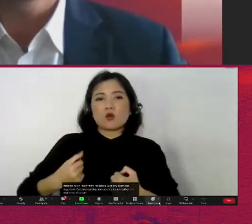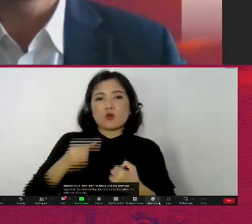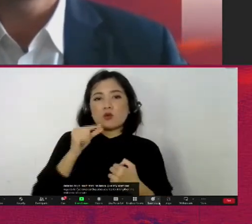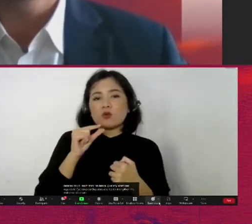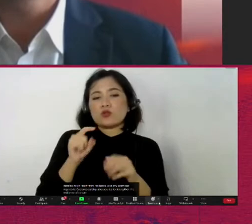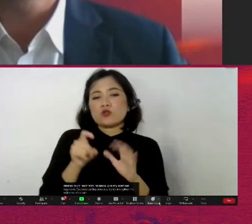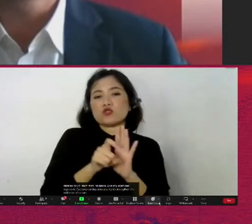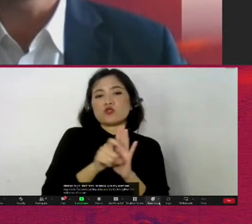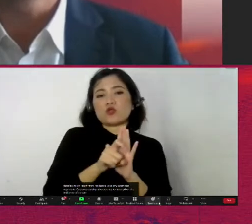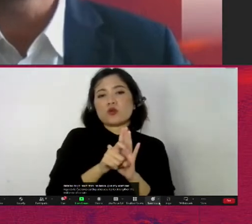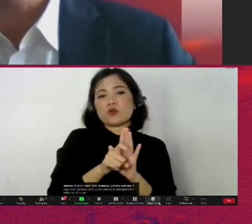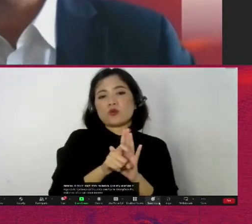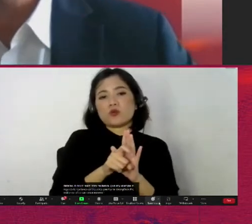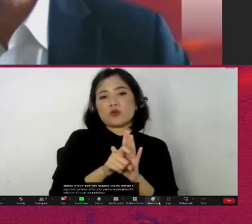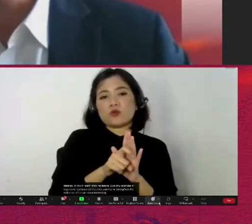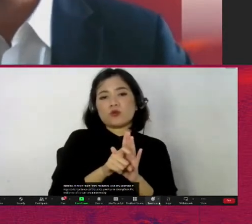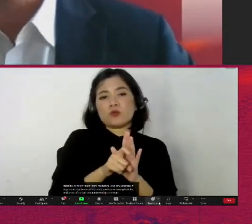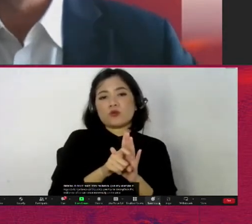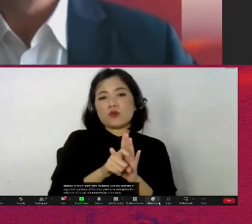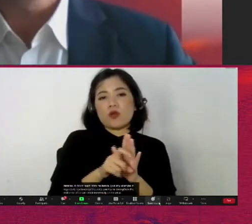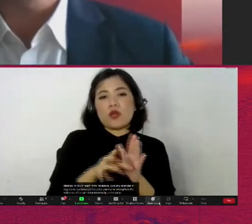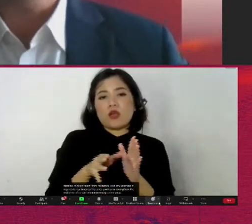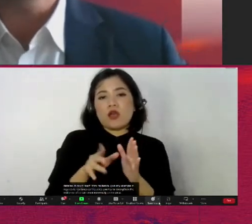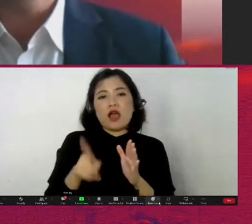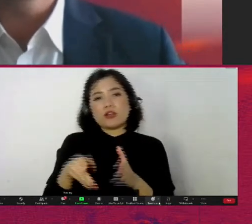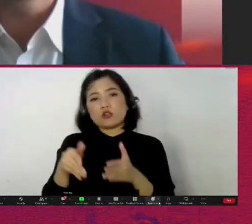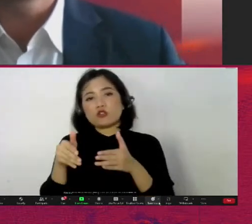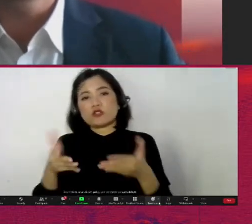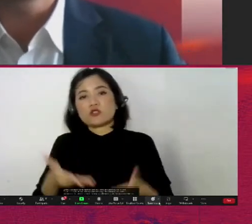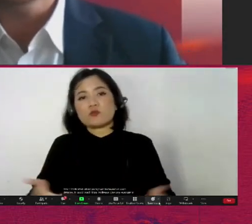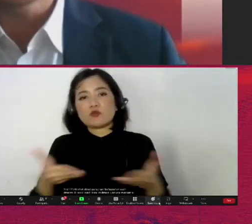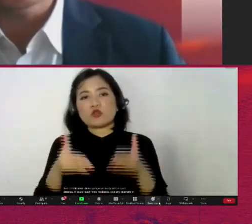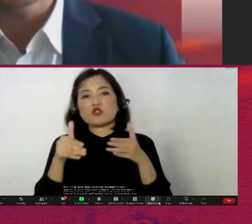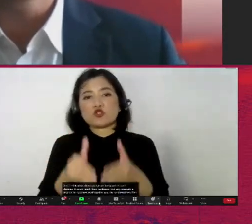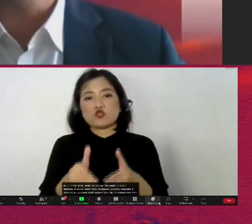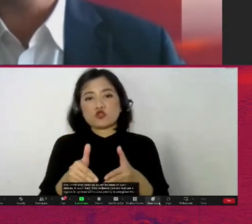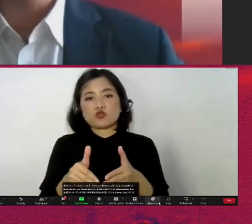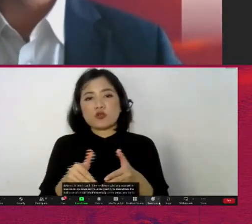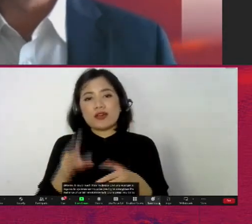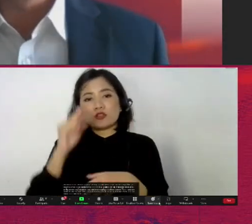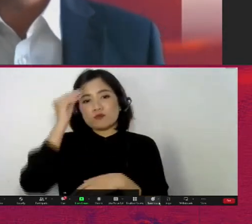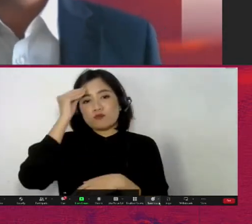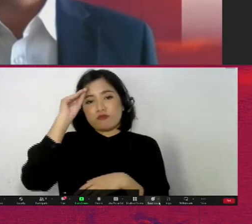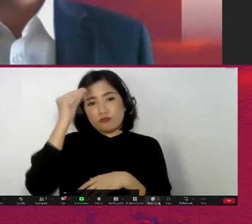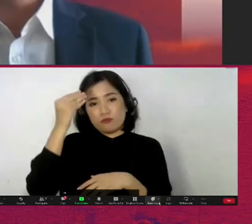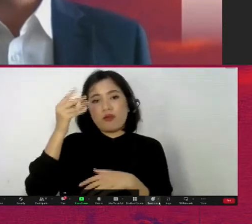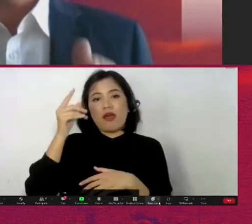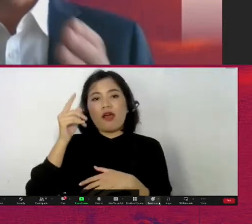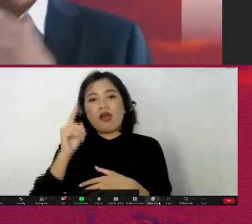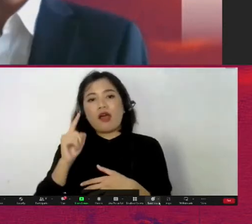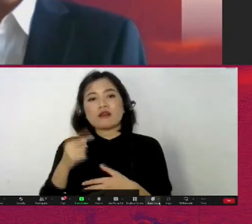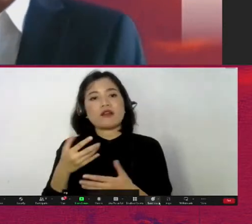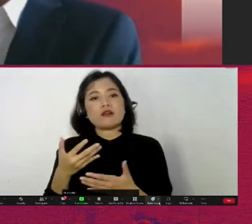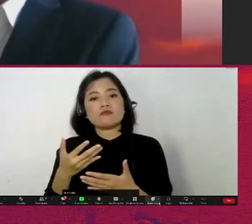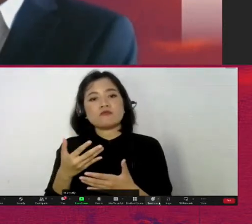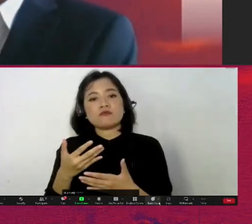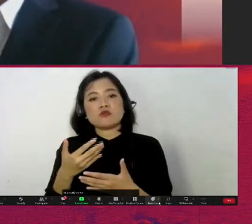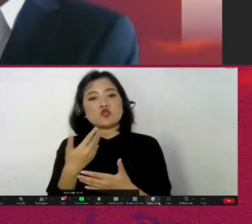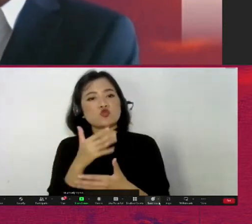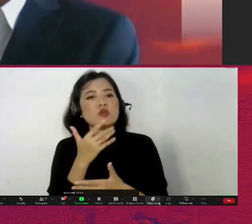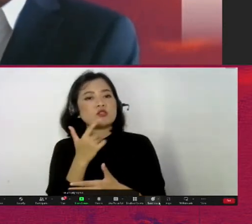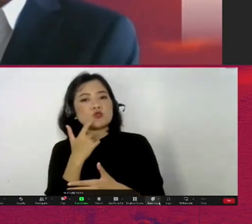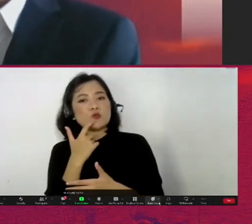certain environmentally prone areas. You try to plan ahead. You try to already try